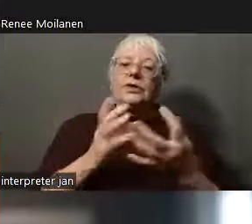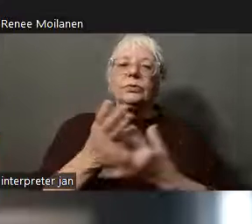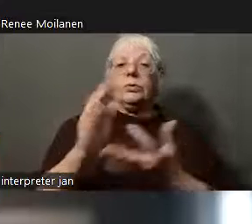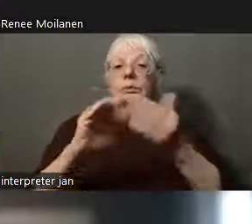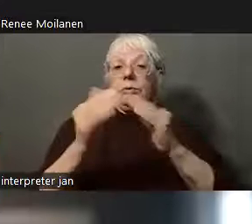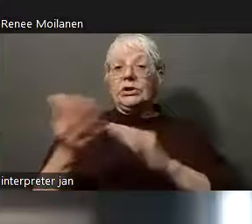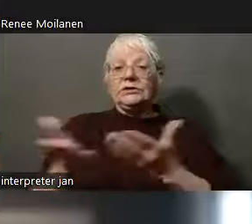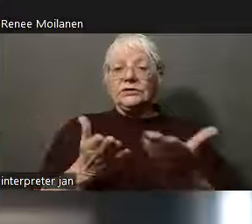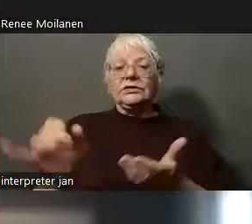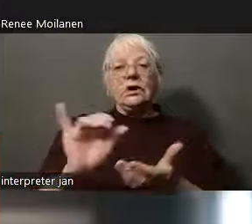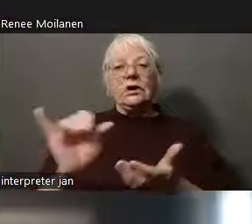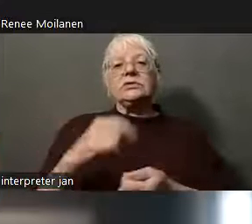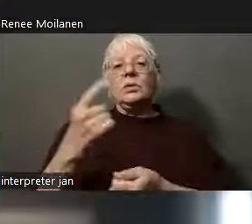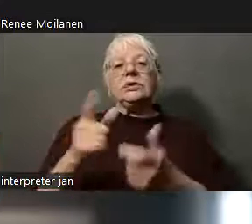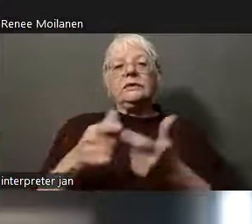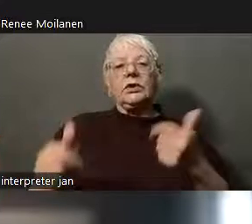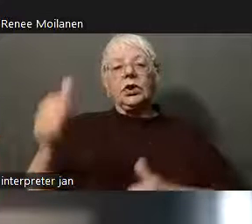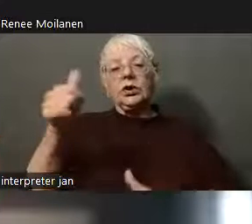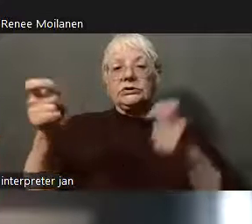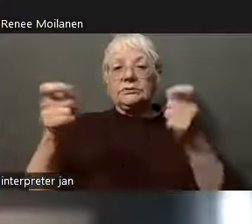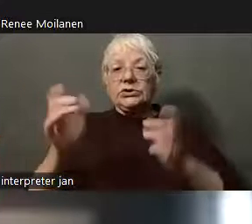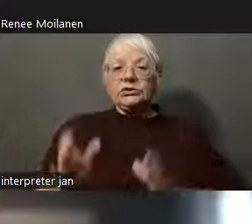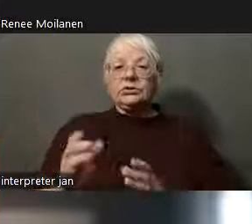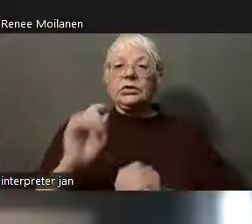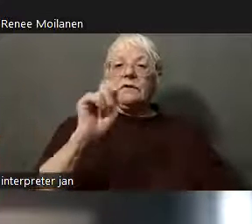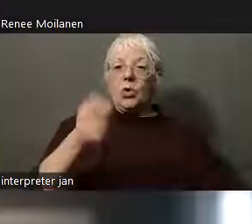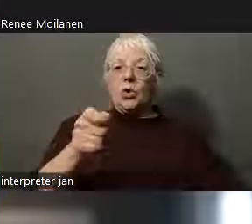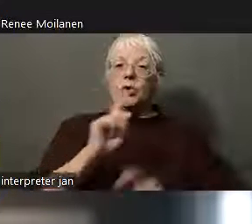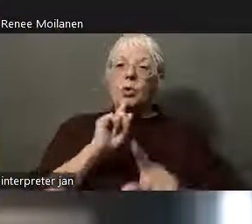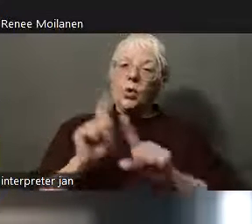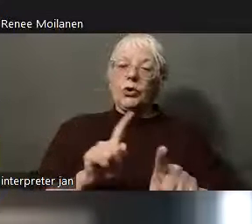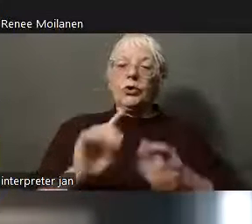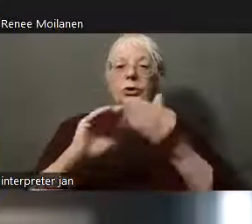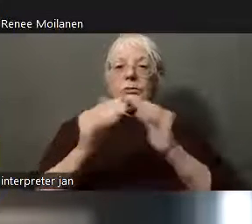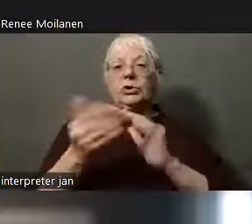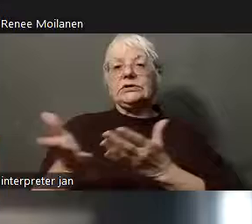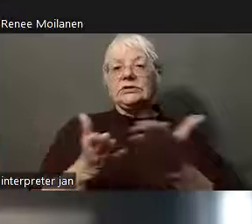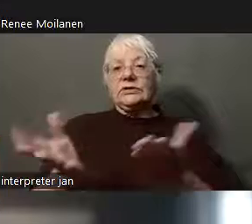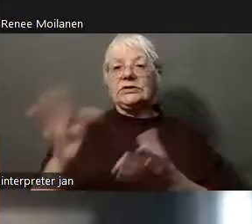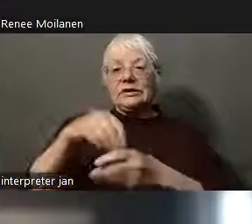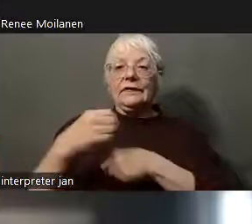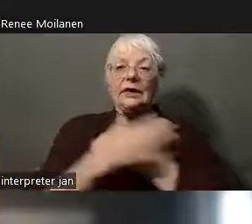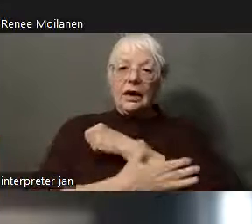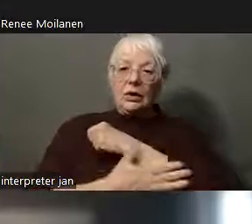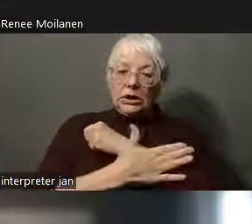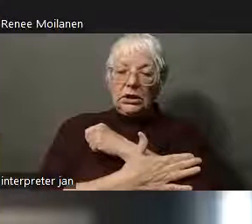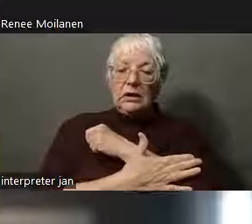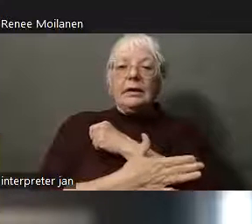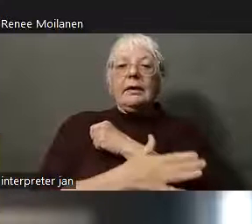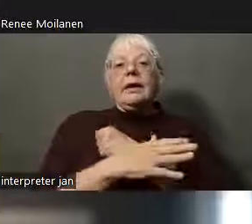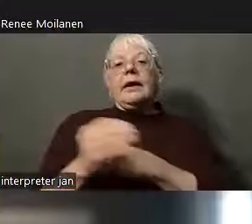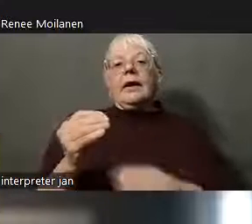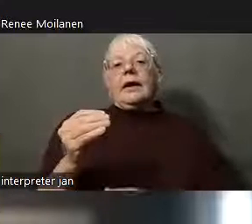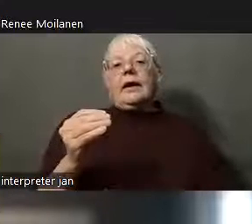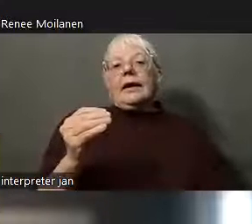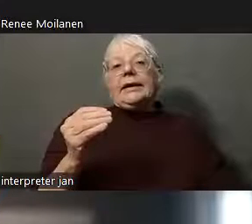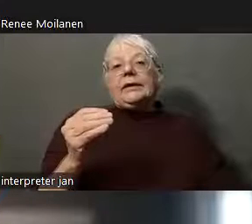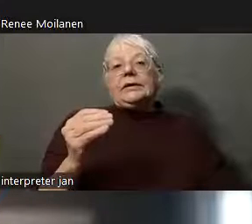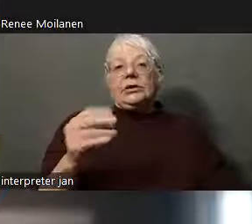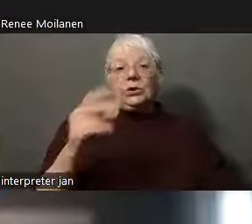one of the largest administrators of court-ordered community service in the county. And we